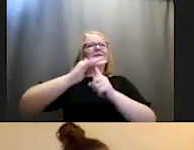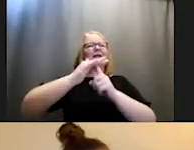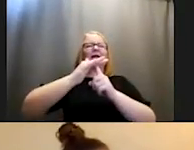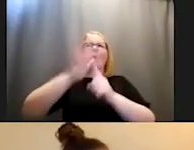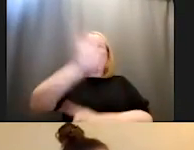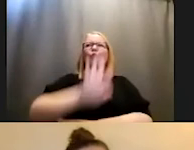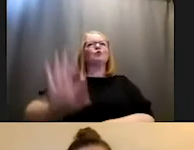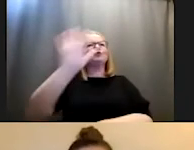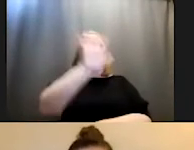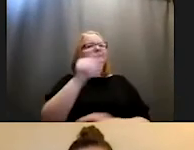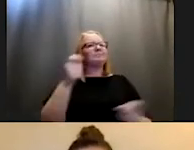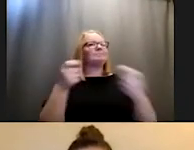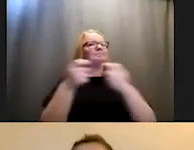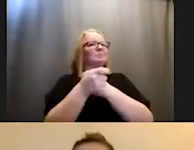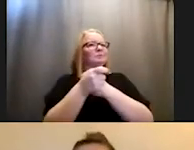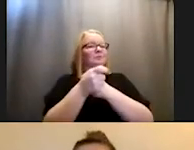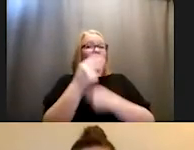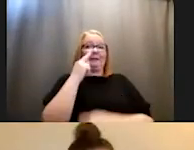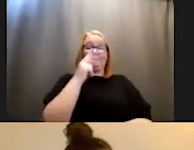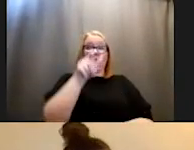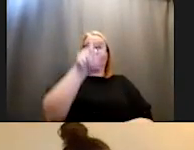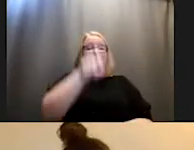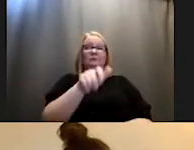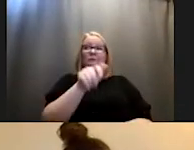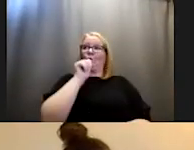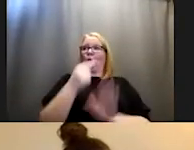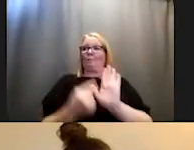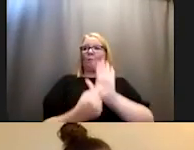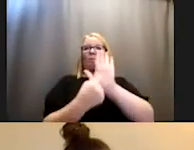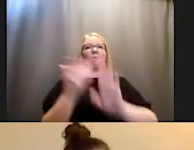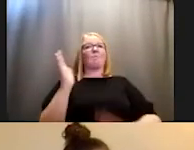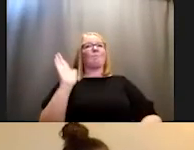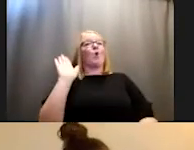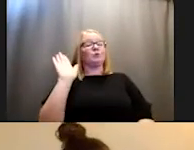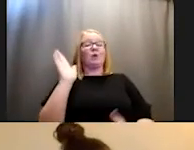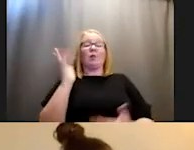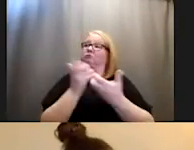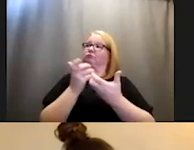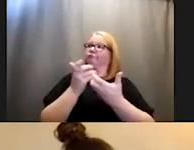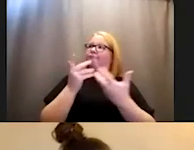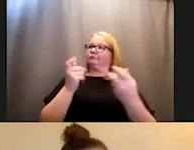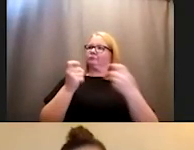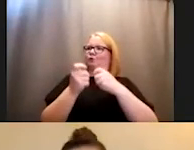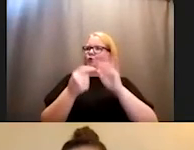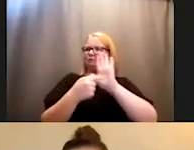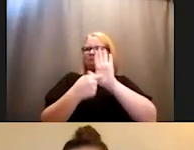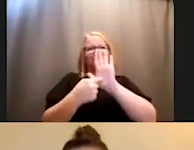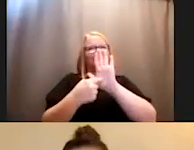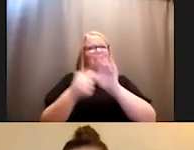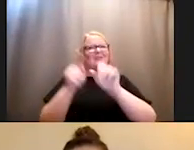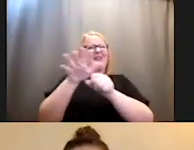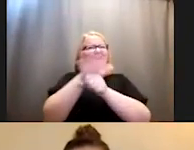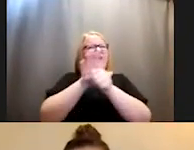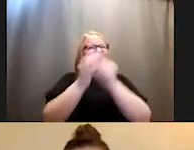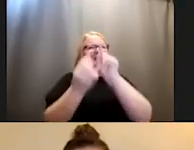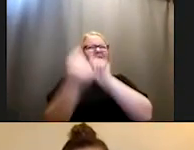country is to look at the models who were chosen to represent as the kind of face of that era. These three